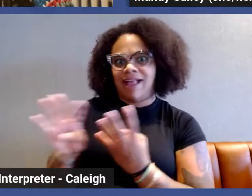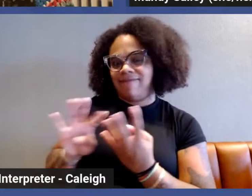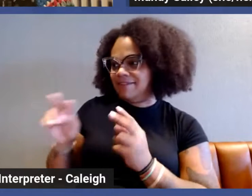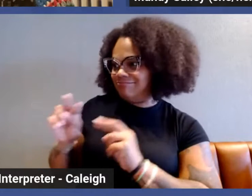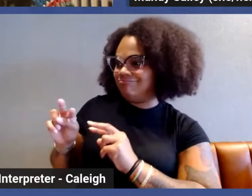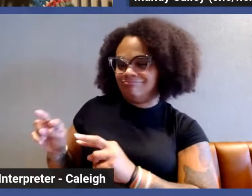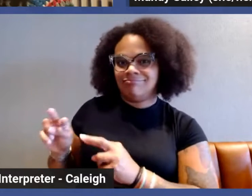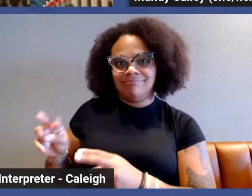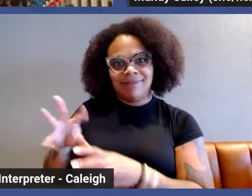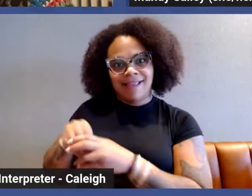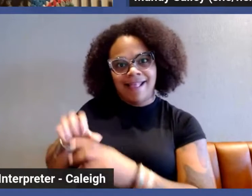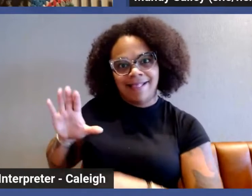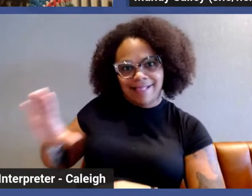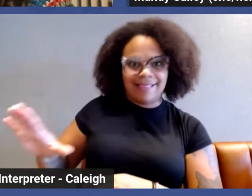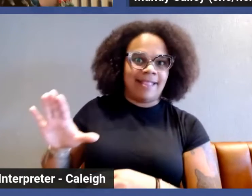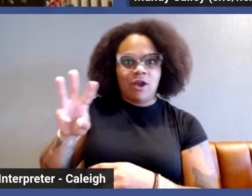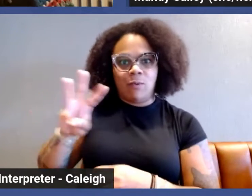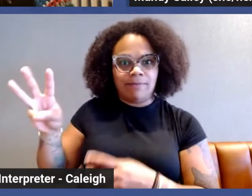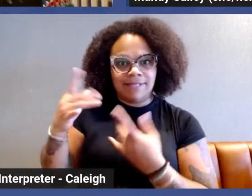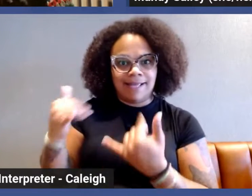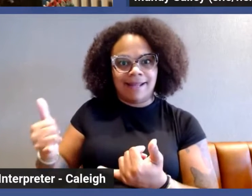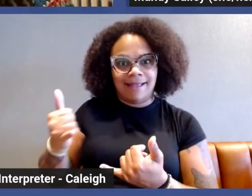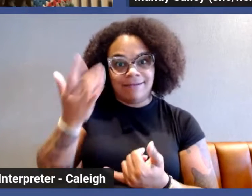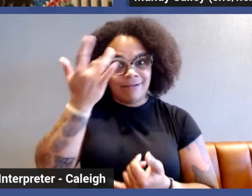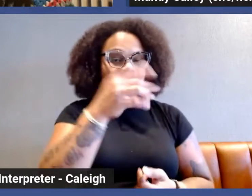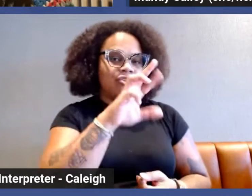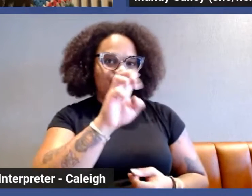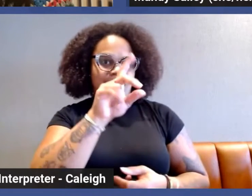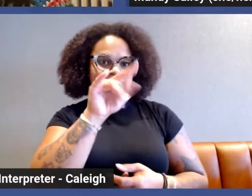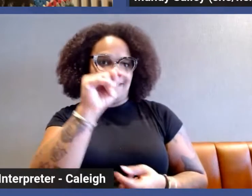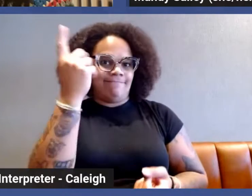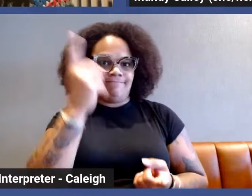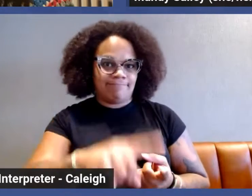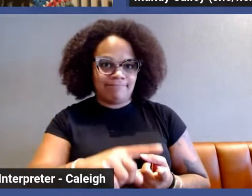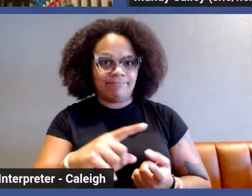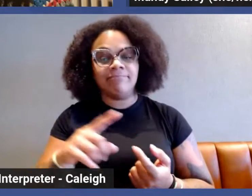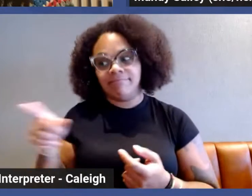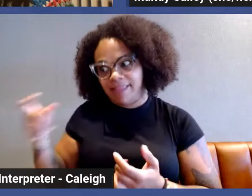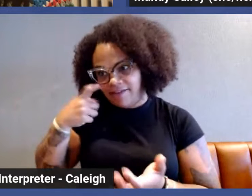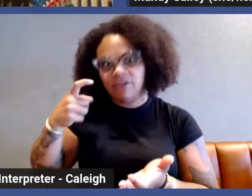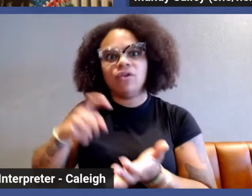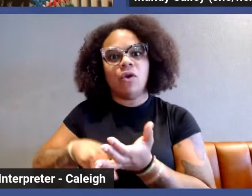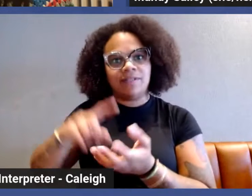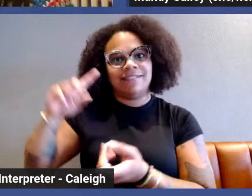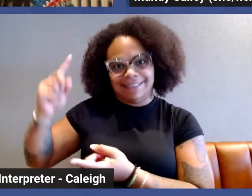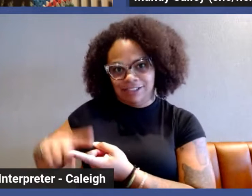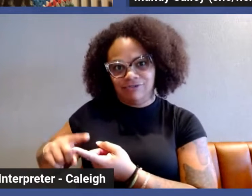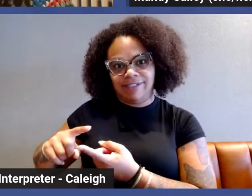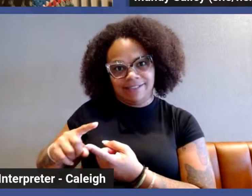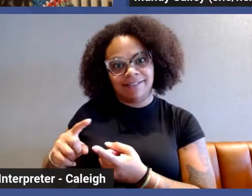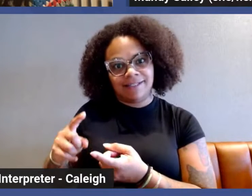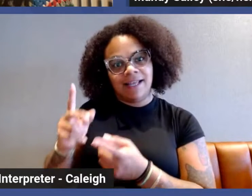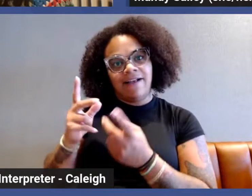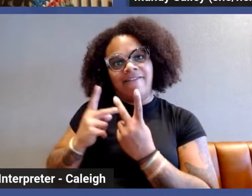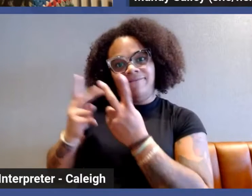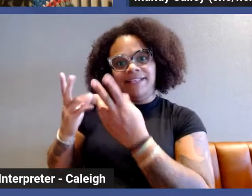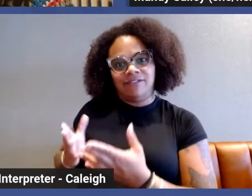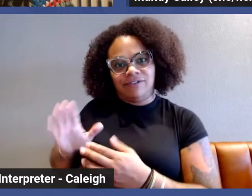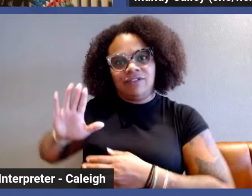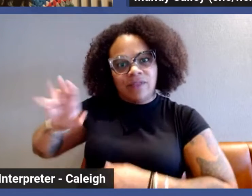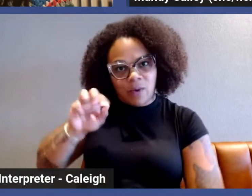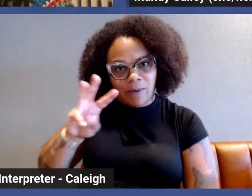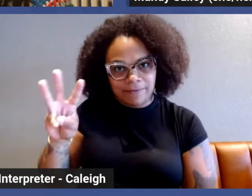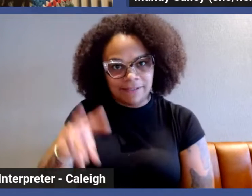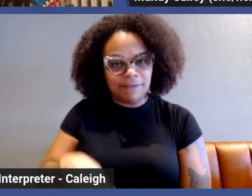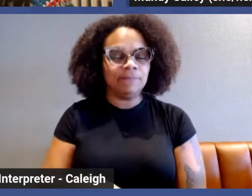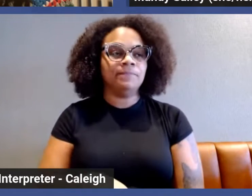primary vehicle for traffic, and they'd noticed a decrease in traffic through that. And then it